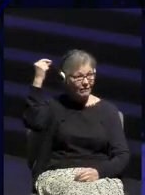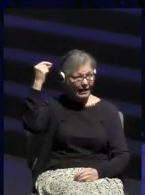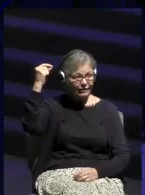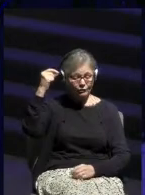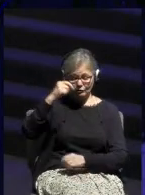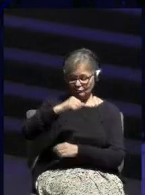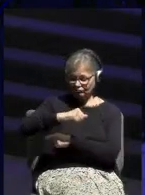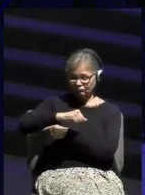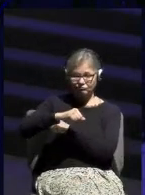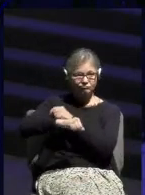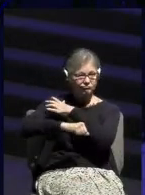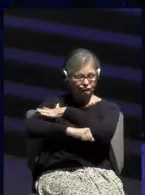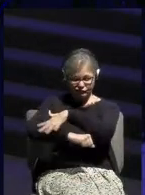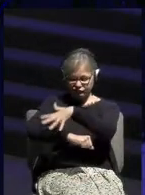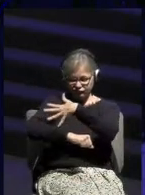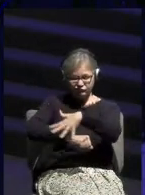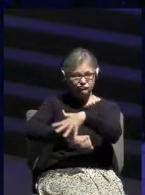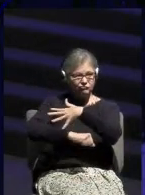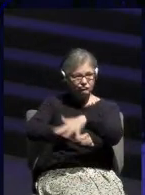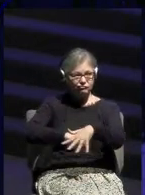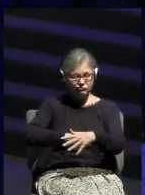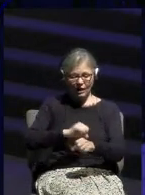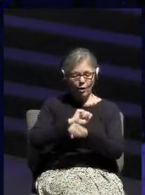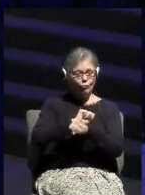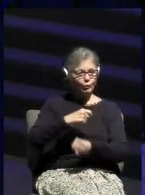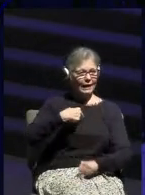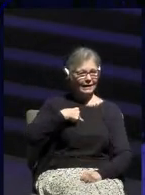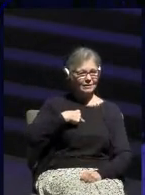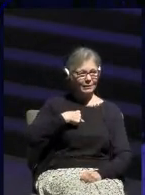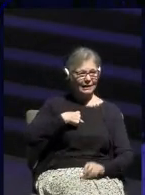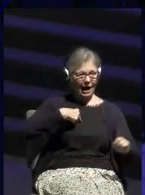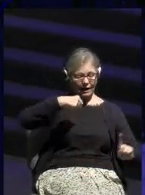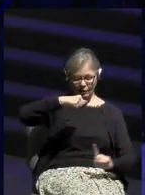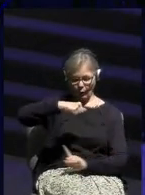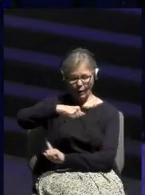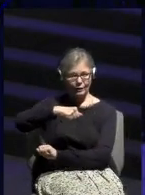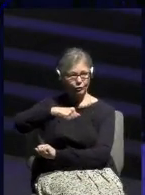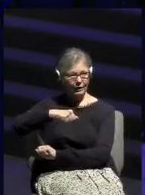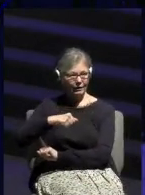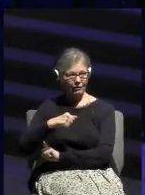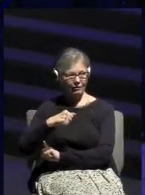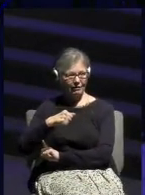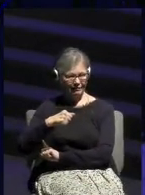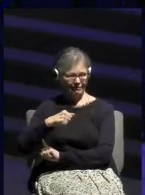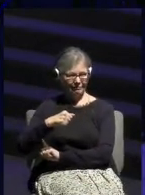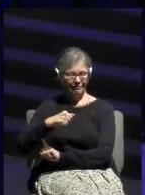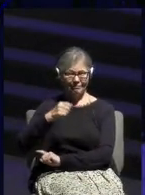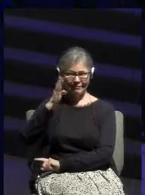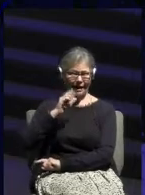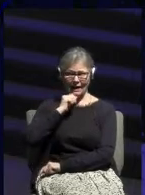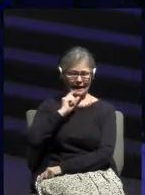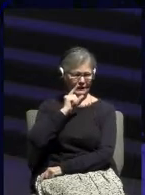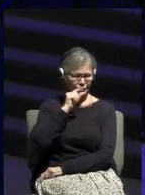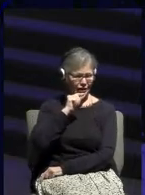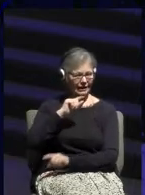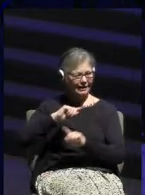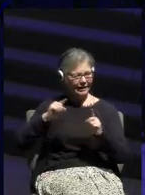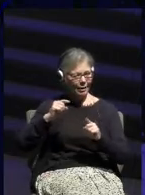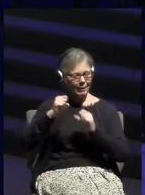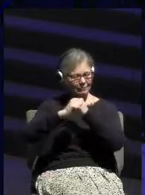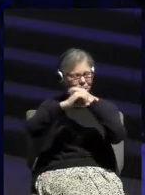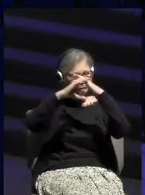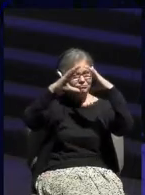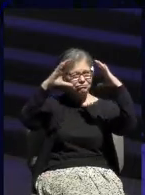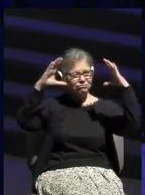psalmist is trying to say, and he's trying to demonstrate the great need that we have for